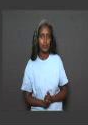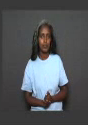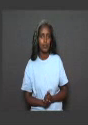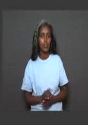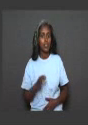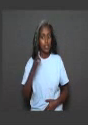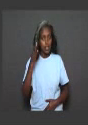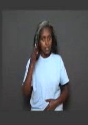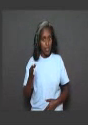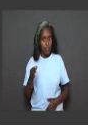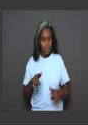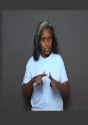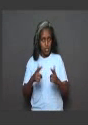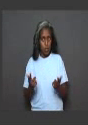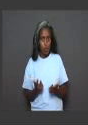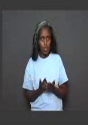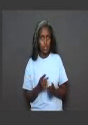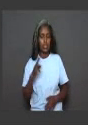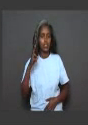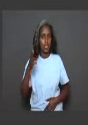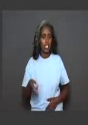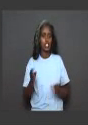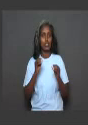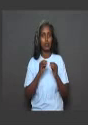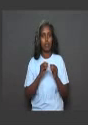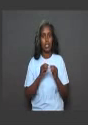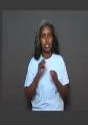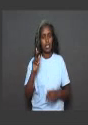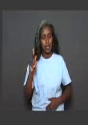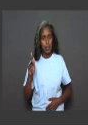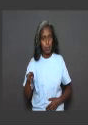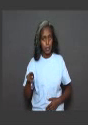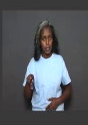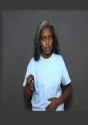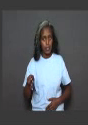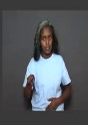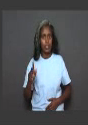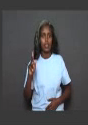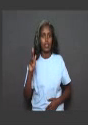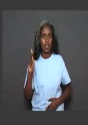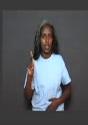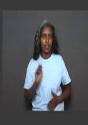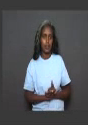F is located at H plus P, K.